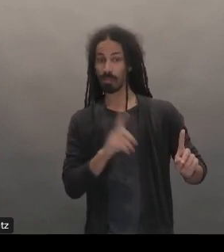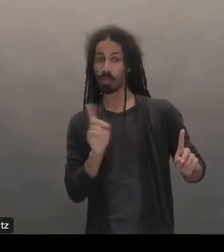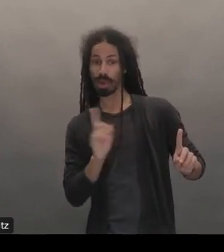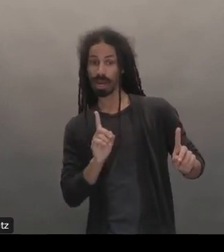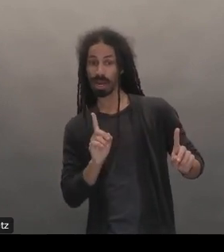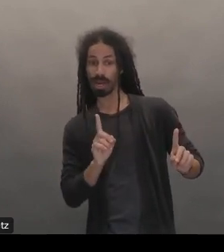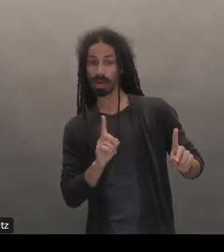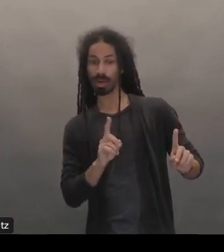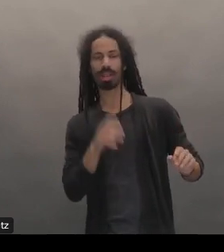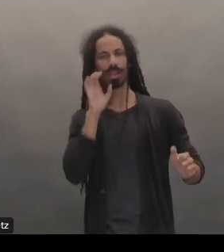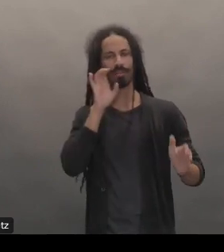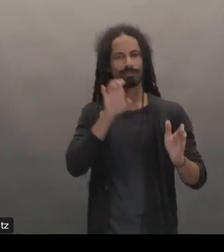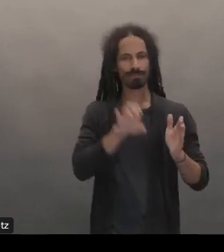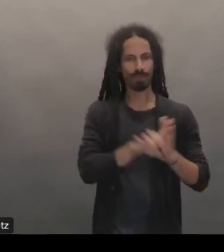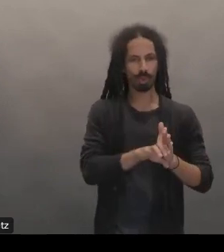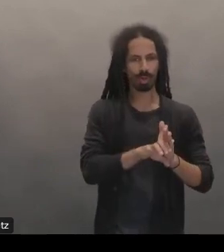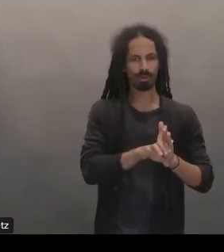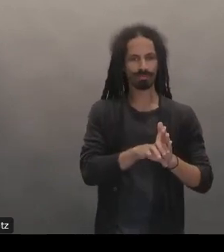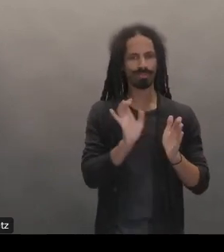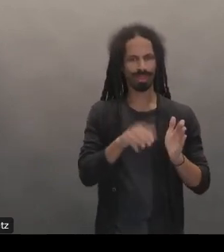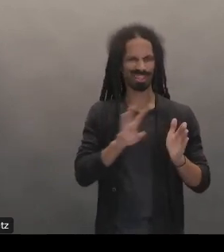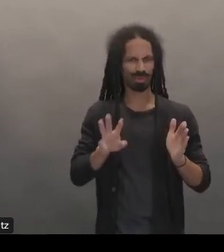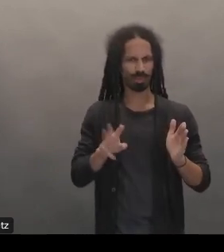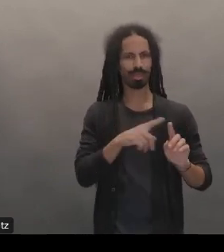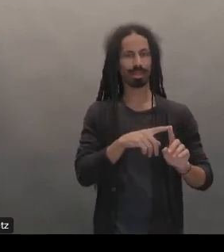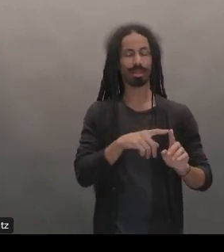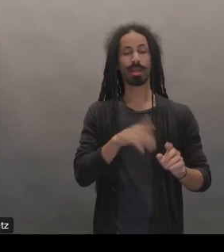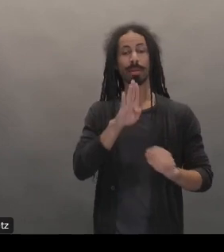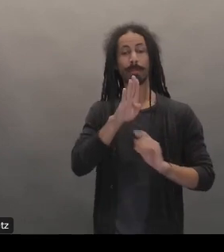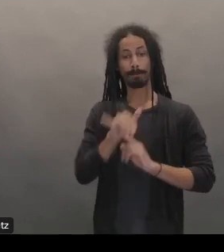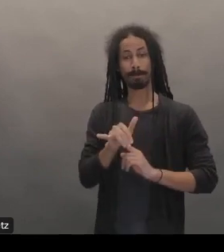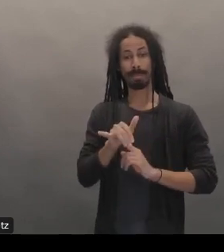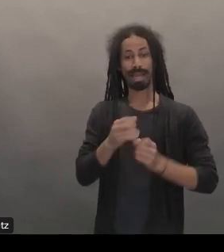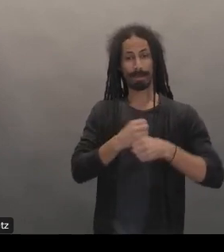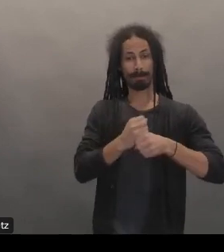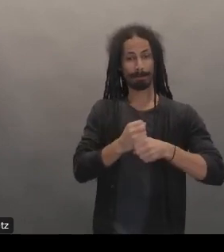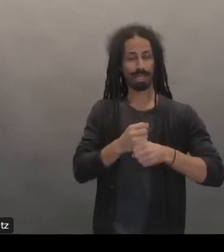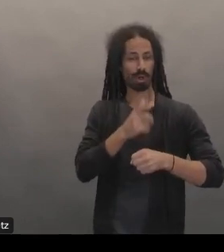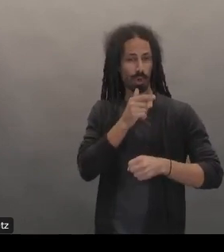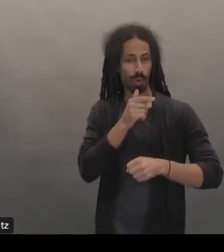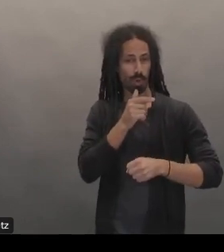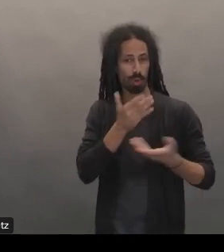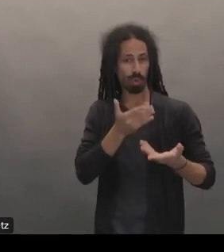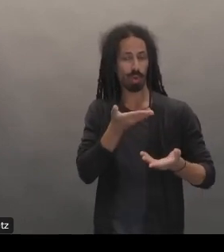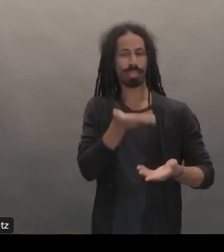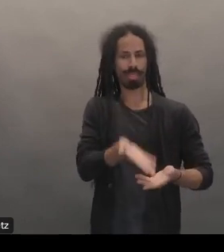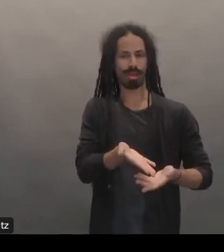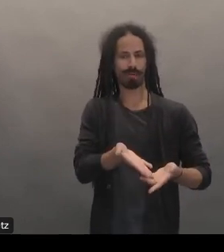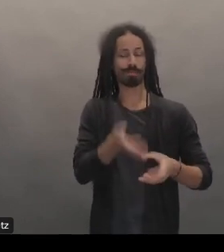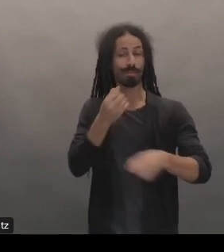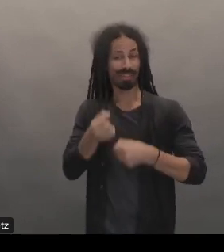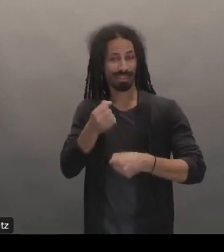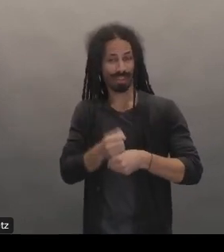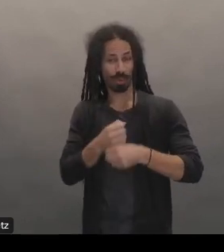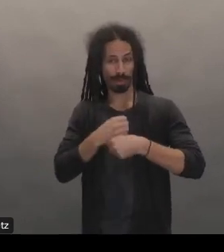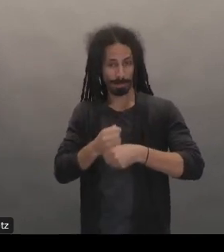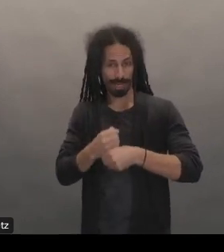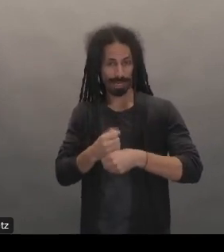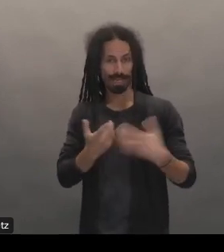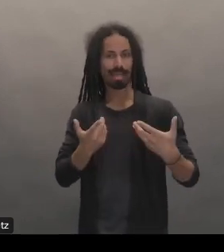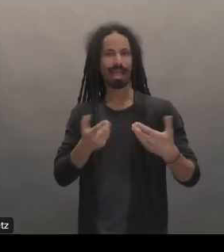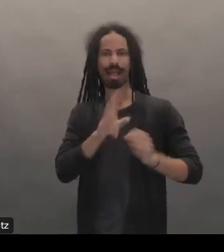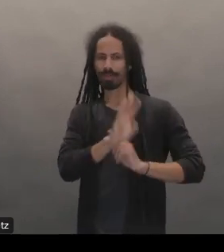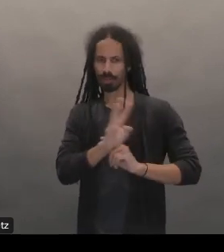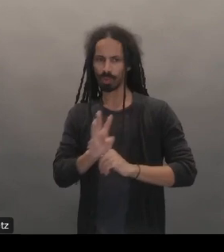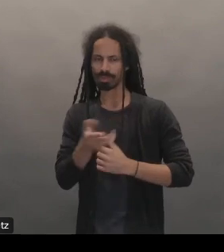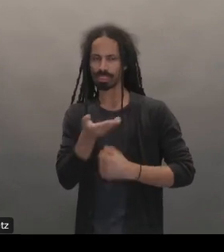that's what it is, by whom, the year, and the website you got it. So this is